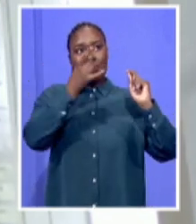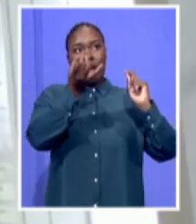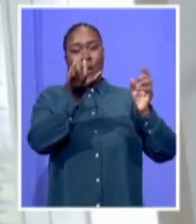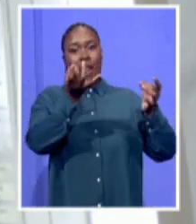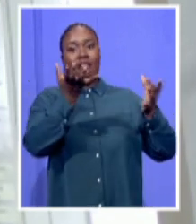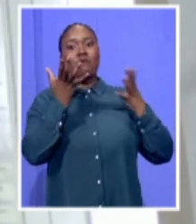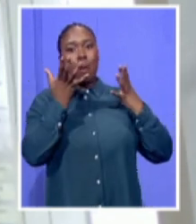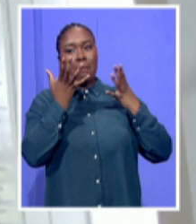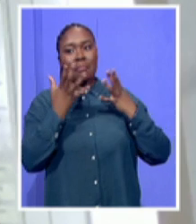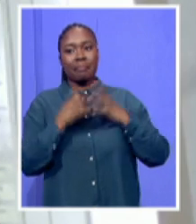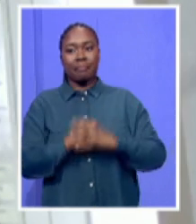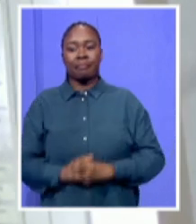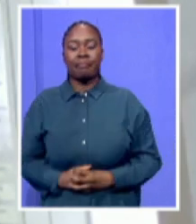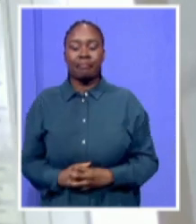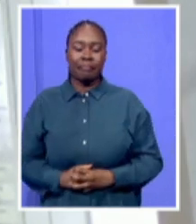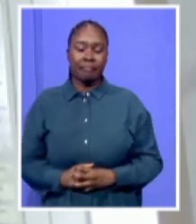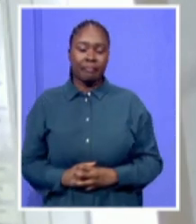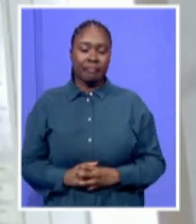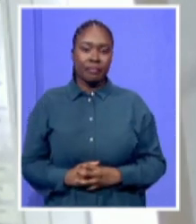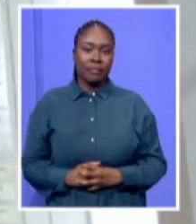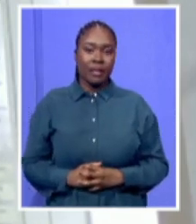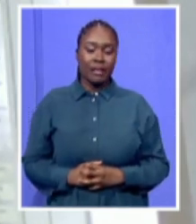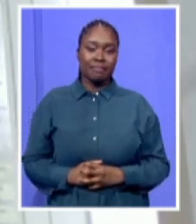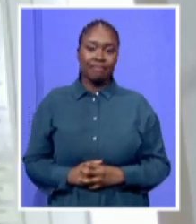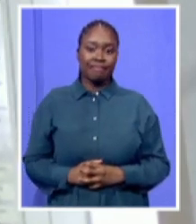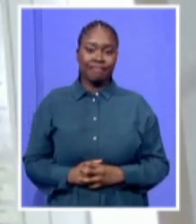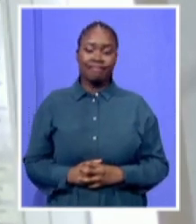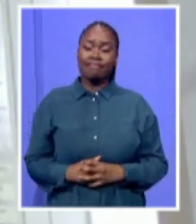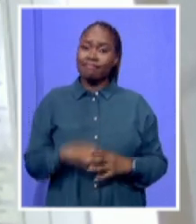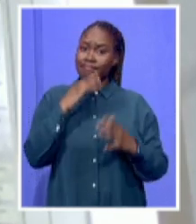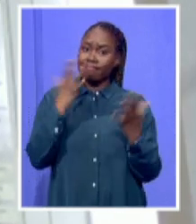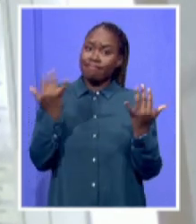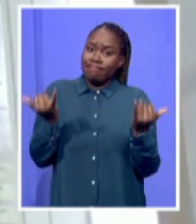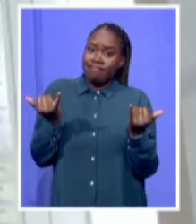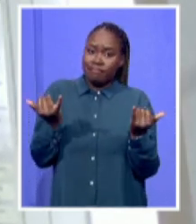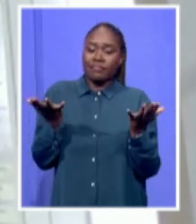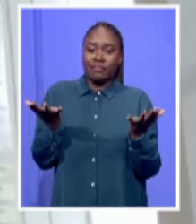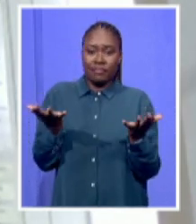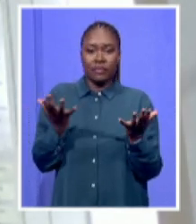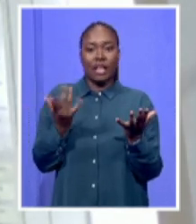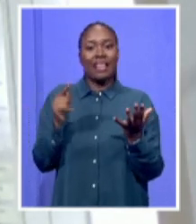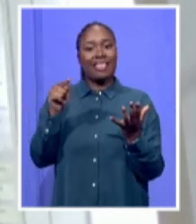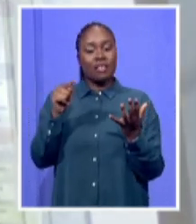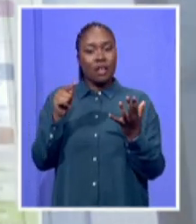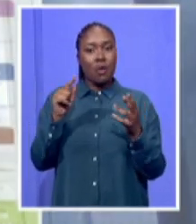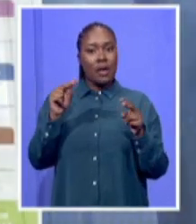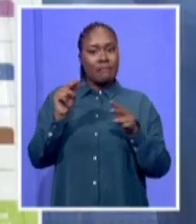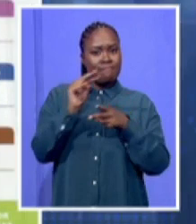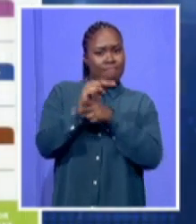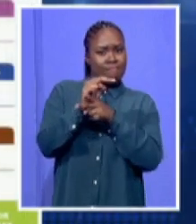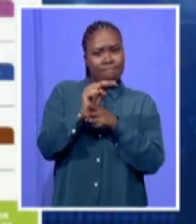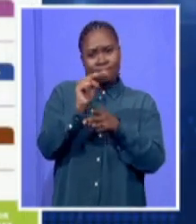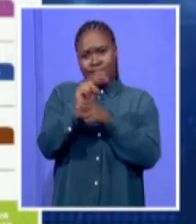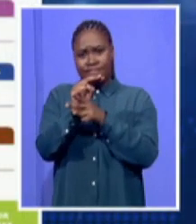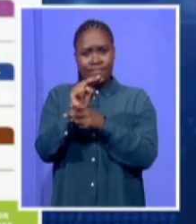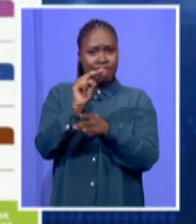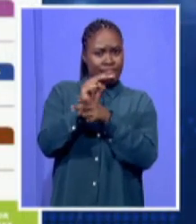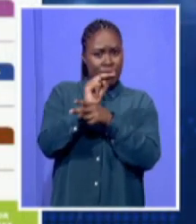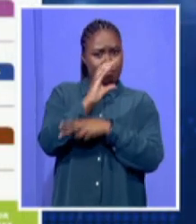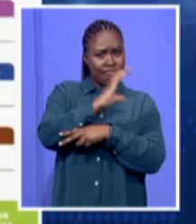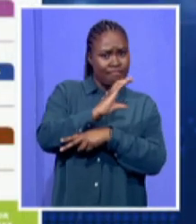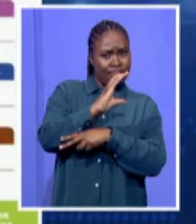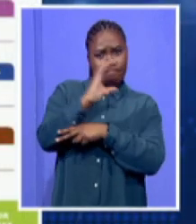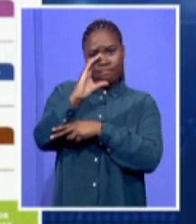our attention as well. So it's at this stage a very intensive monitoring program to check whether there's